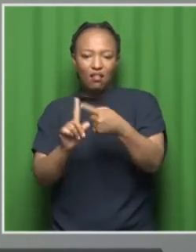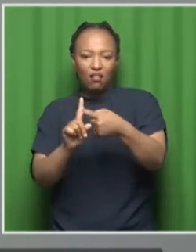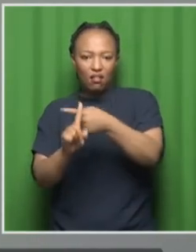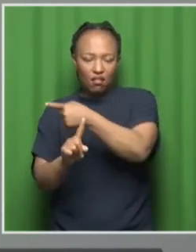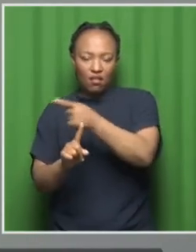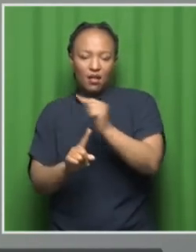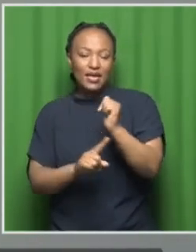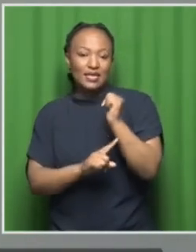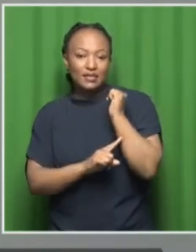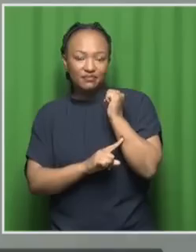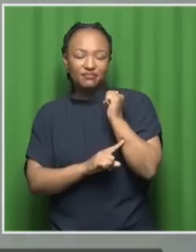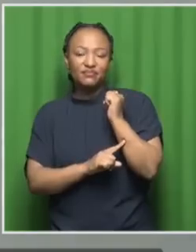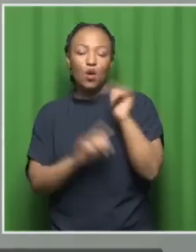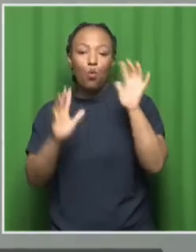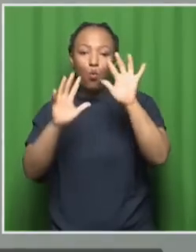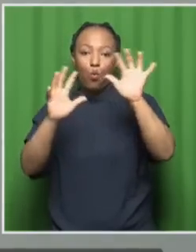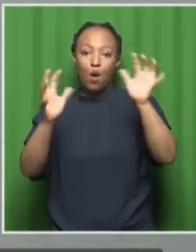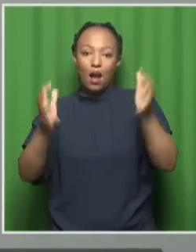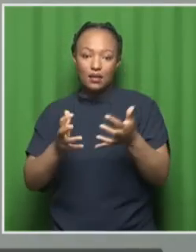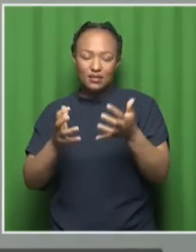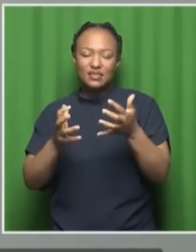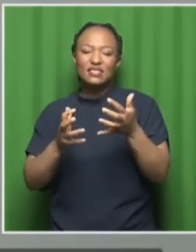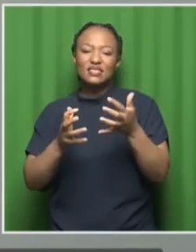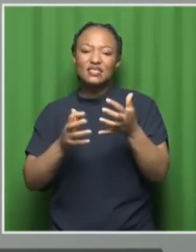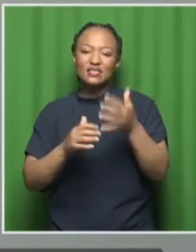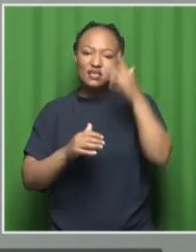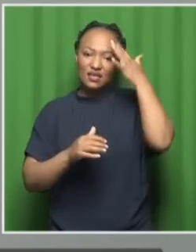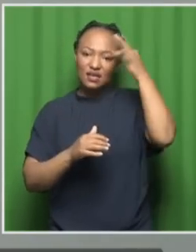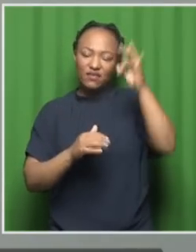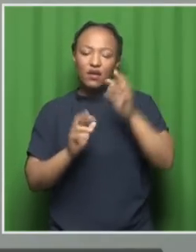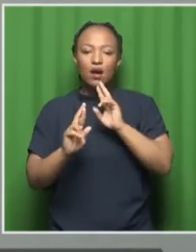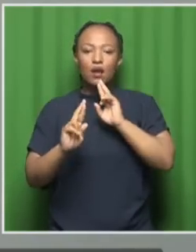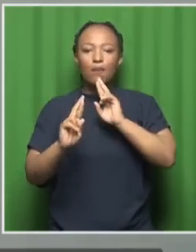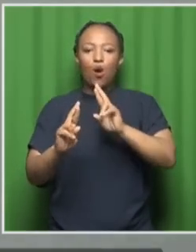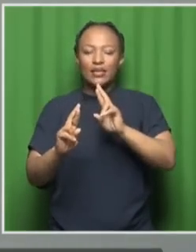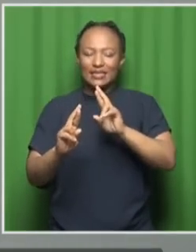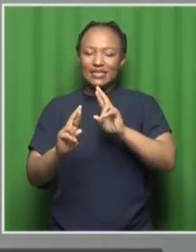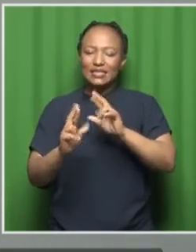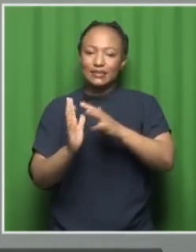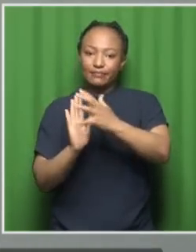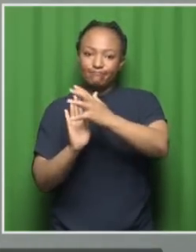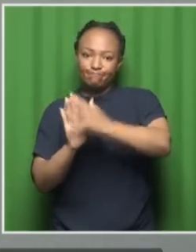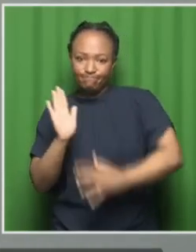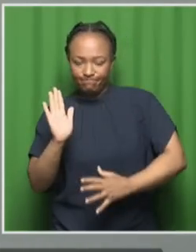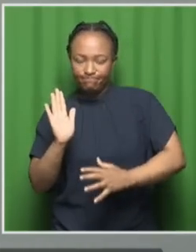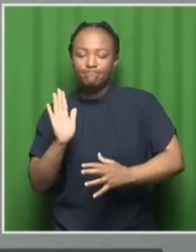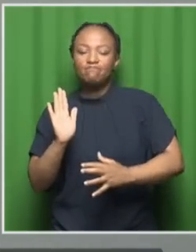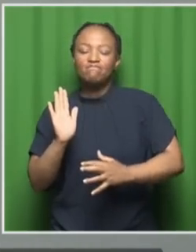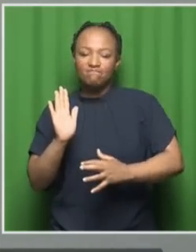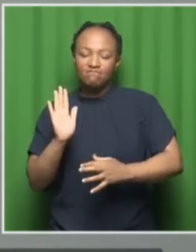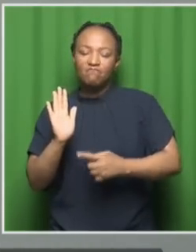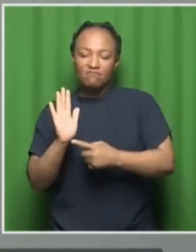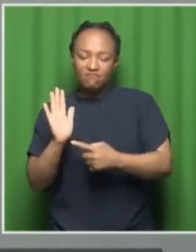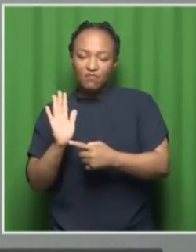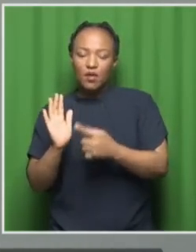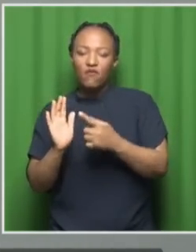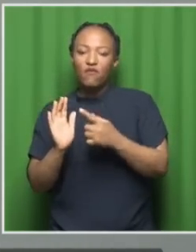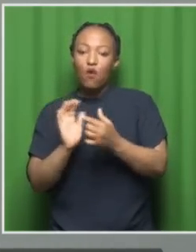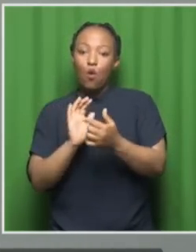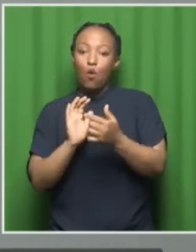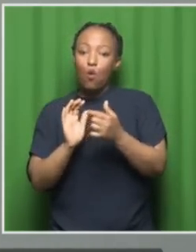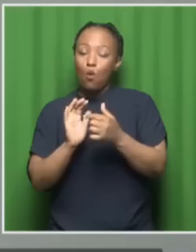Gold Council published a report on the illicit gold mining industry, and miners,